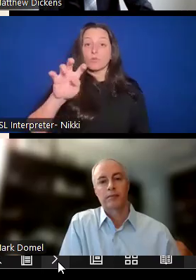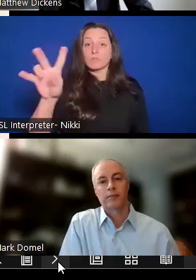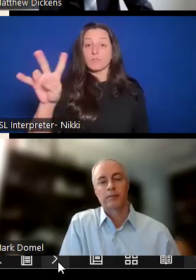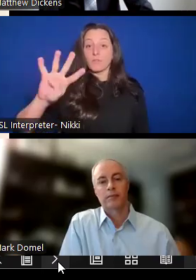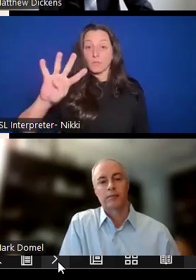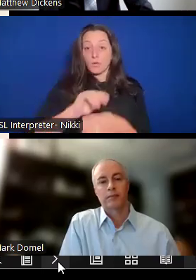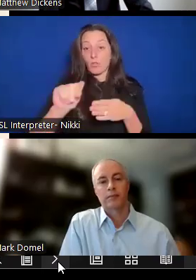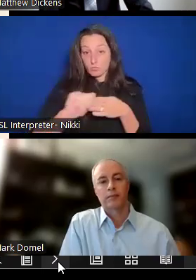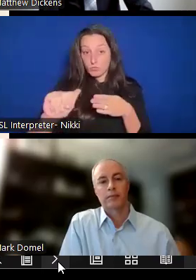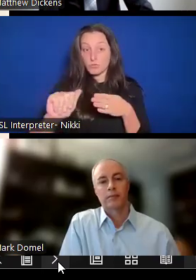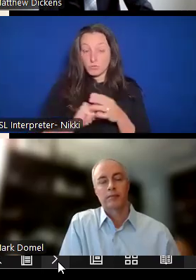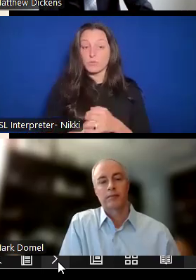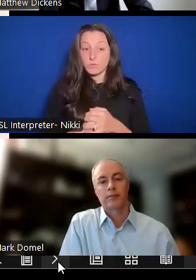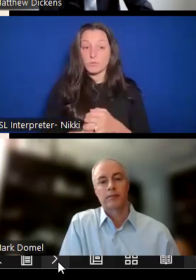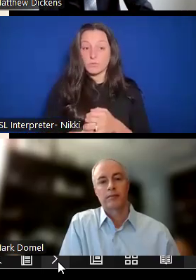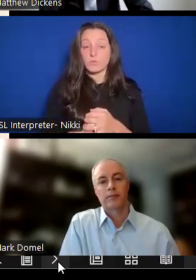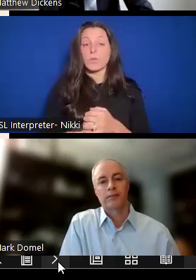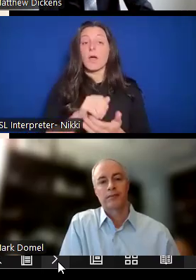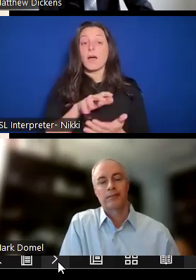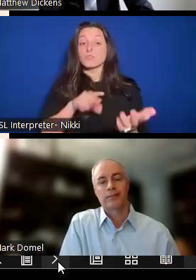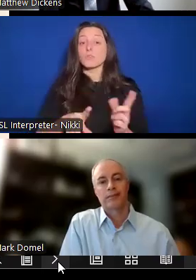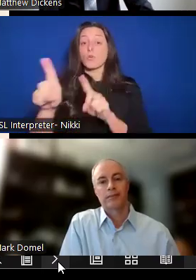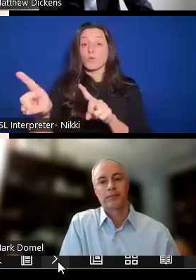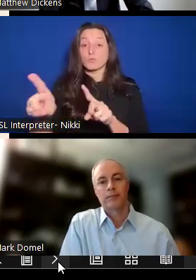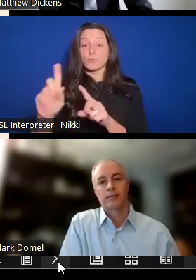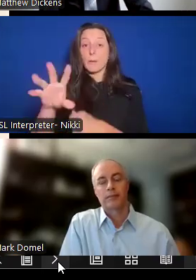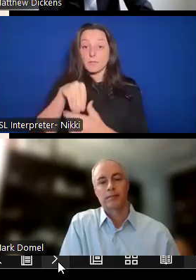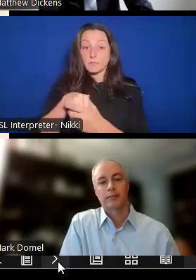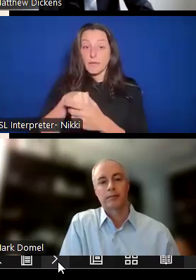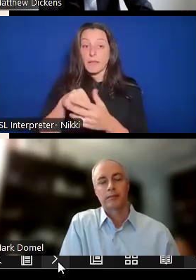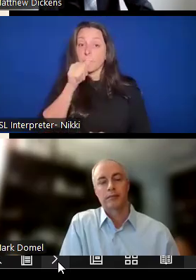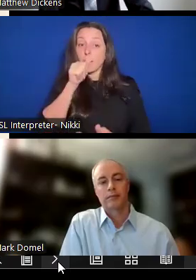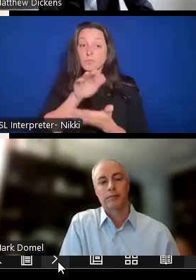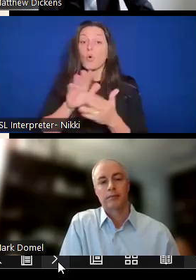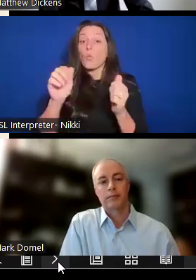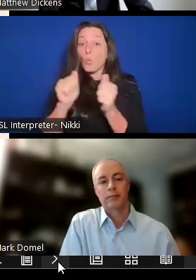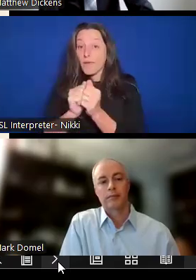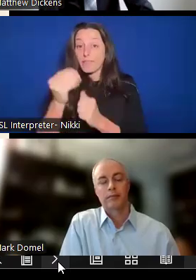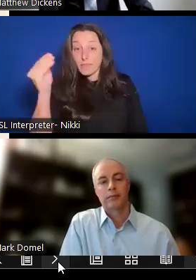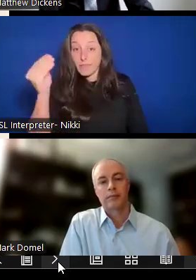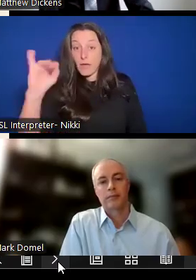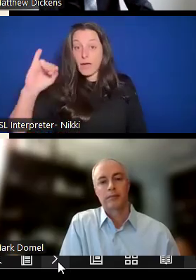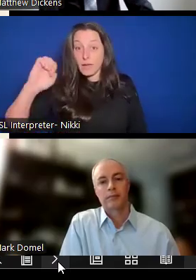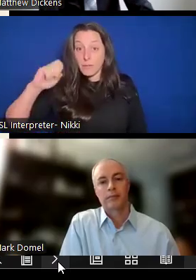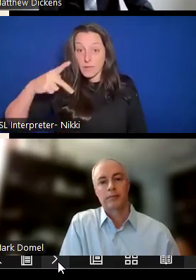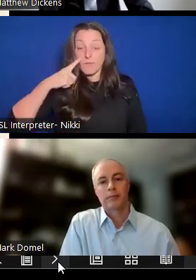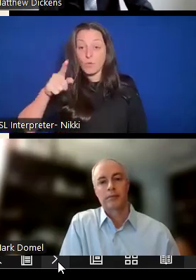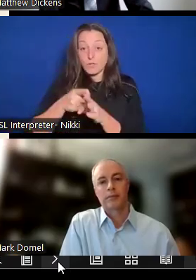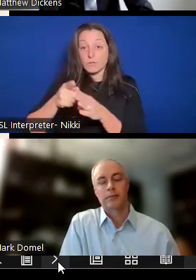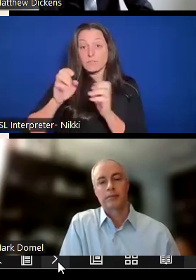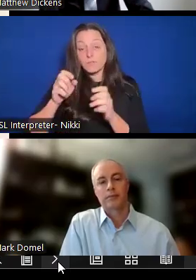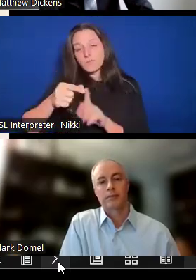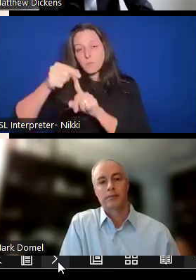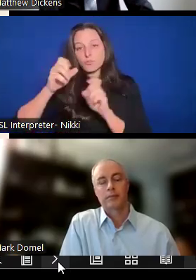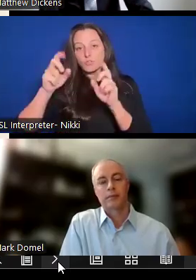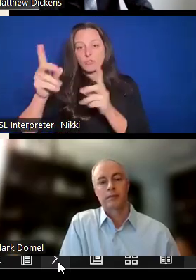$10,474. Students attending a participating private school with an IEP for special education services can